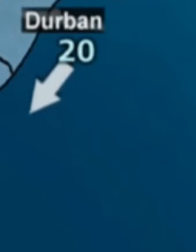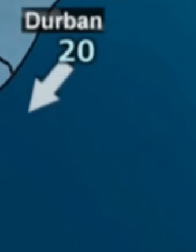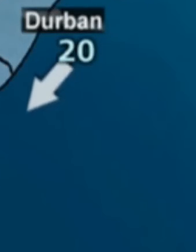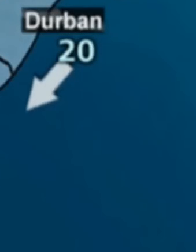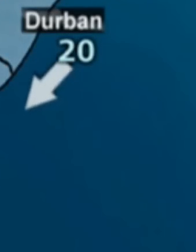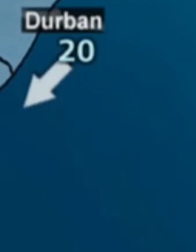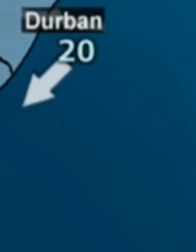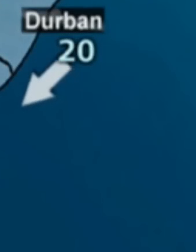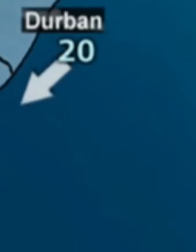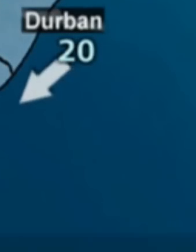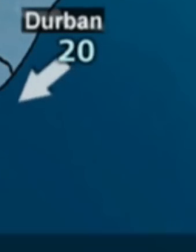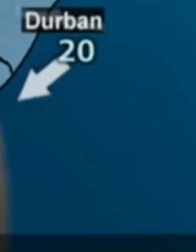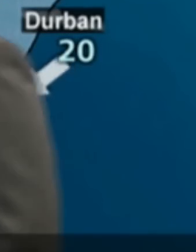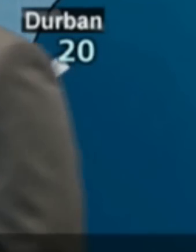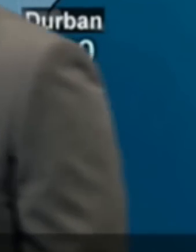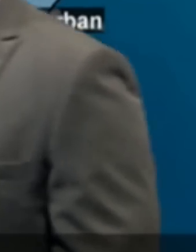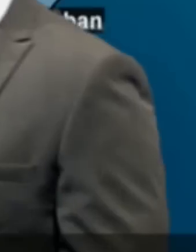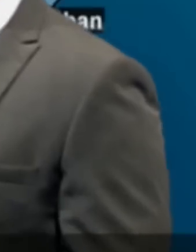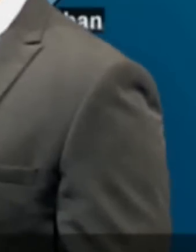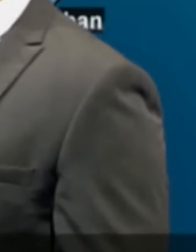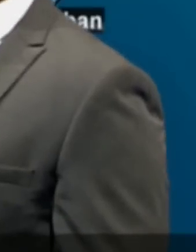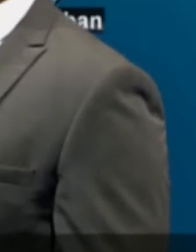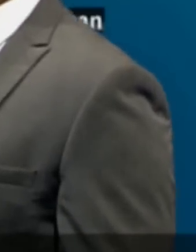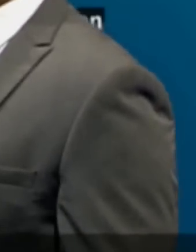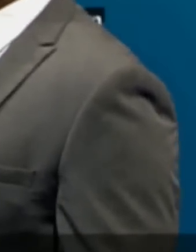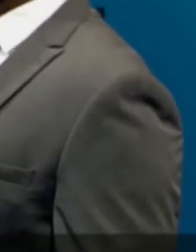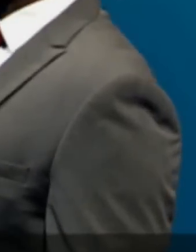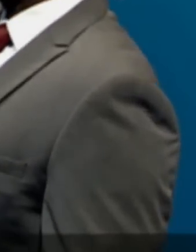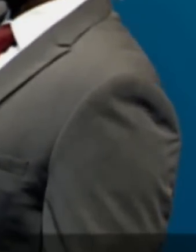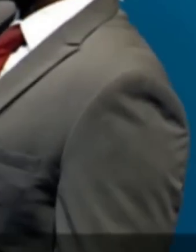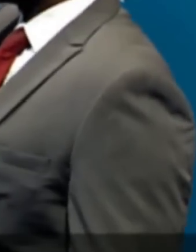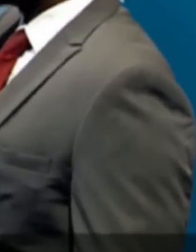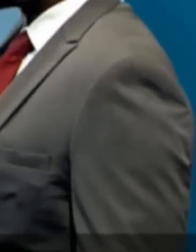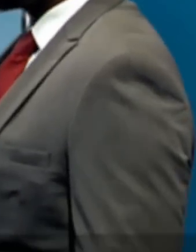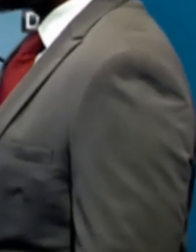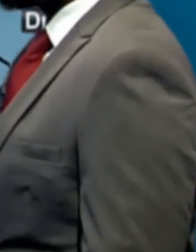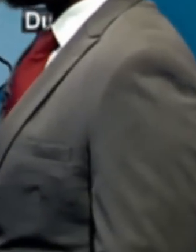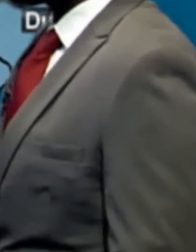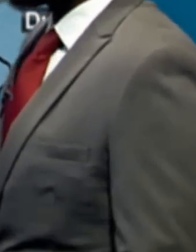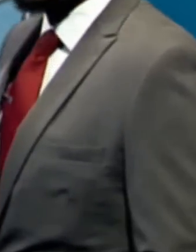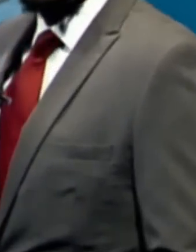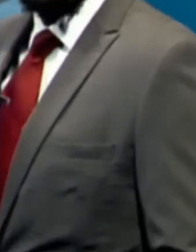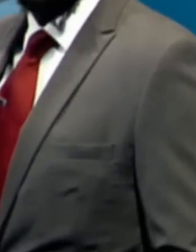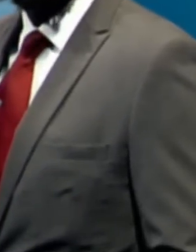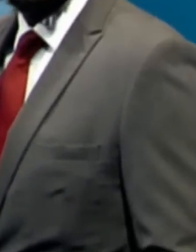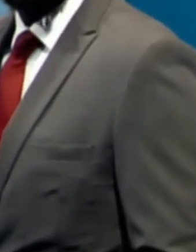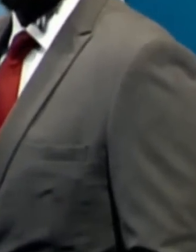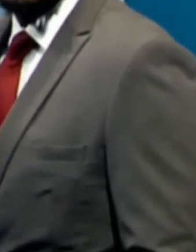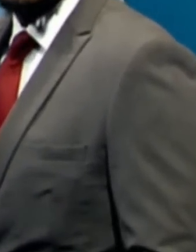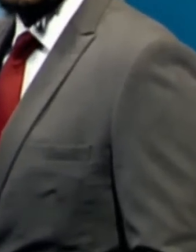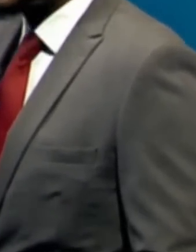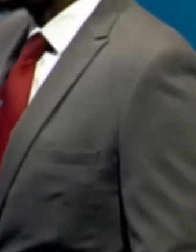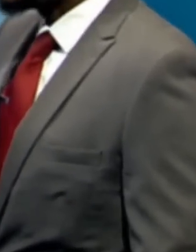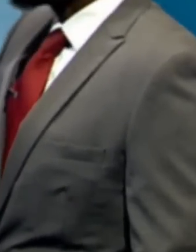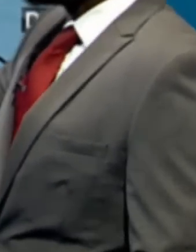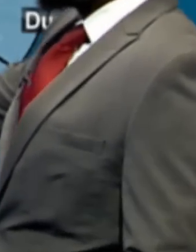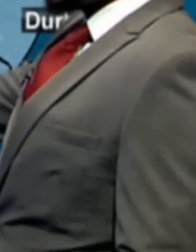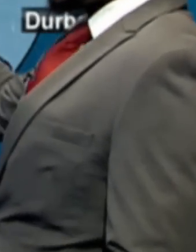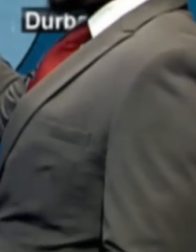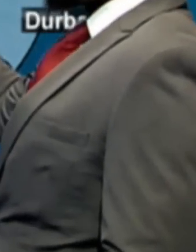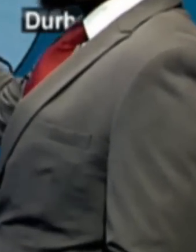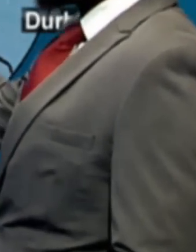Tsere ke le bua bua madume tsa Bolepi semba jana o hlokomele hore a re shebela ka Apintono tla jwale hona ka Mafikeng bo holo ba Free State o hlokomele tla ba dipula tsena tsa Haisala